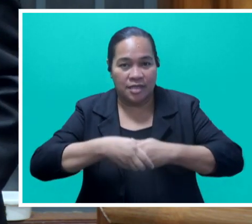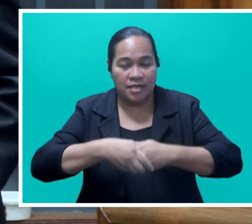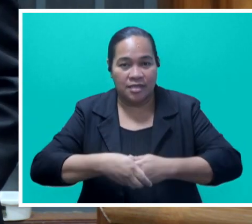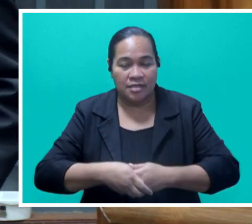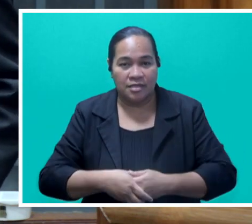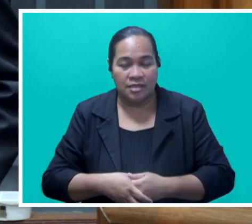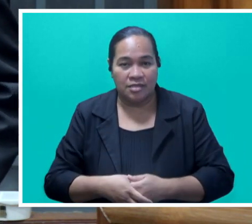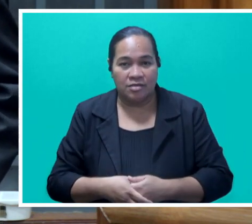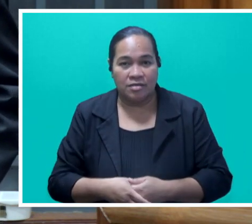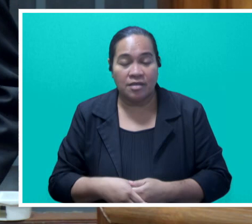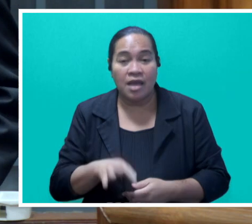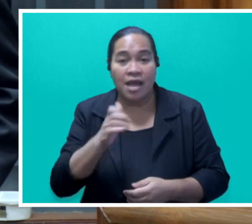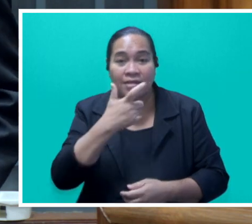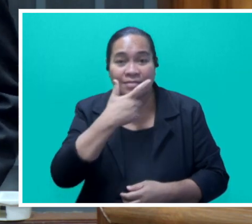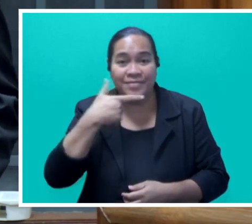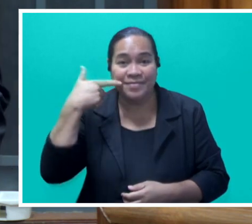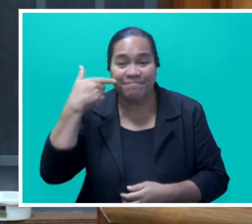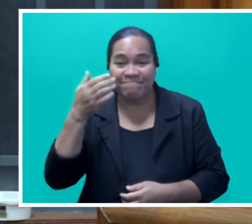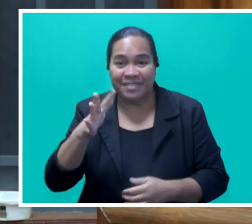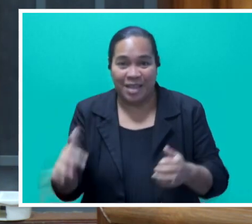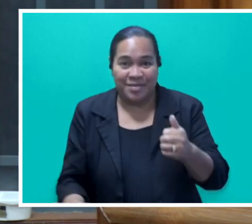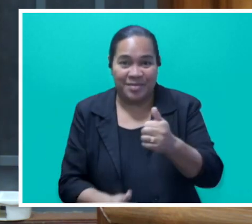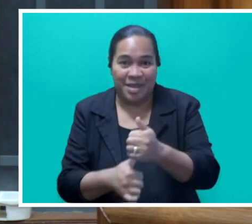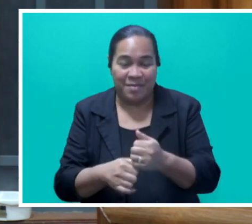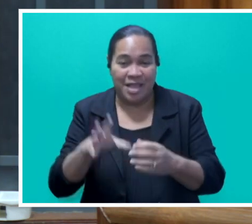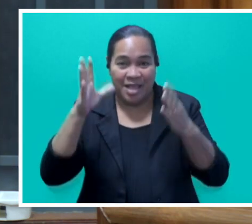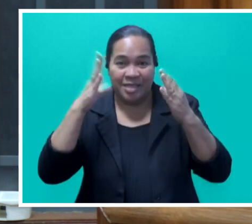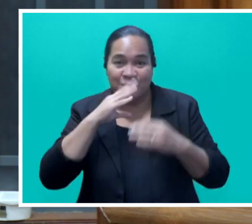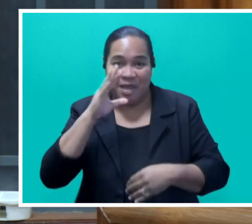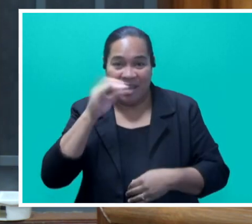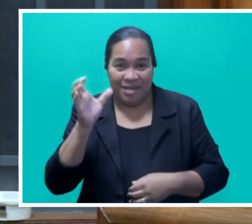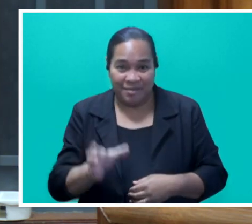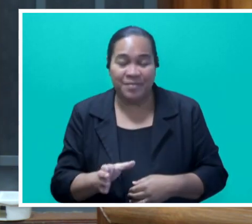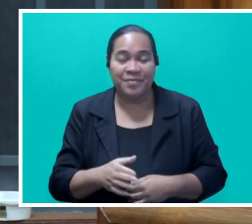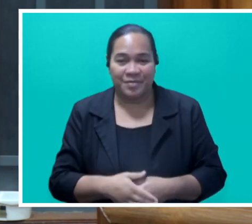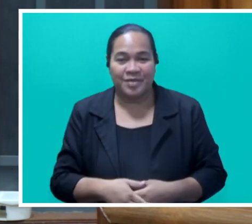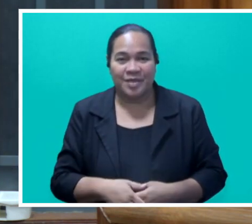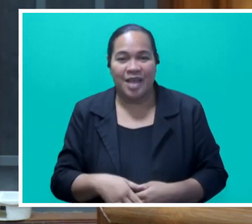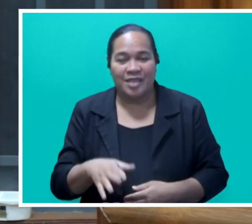Ms. Lenore Rangerangere-Tambua for appointment as Deputy Speaker, and we wish her well as well.